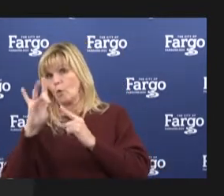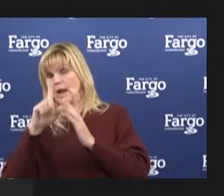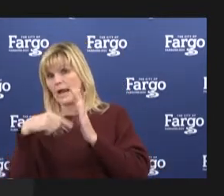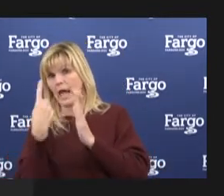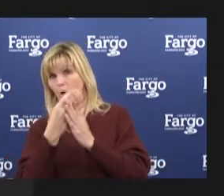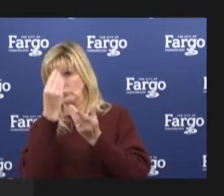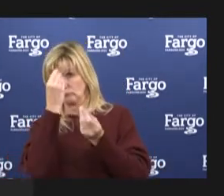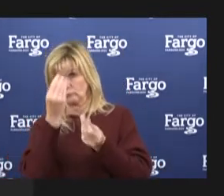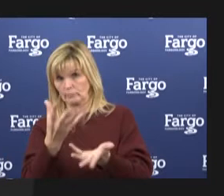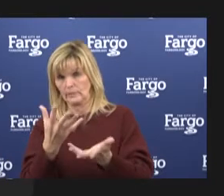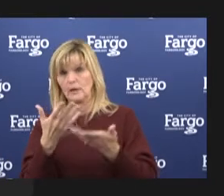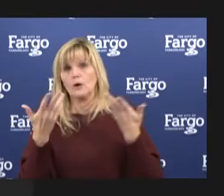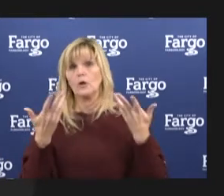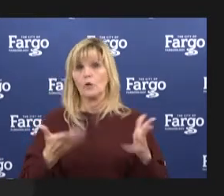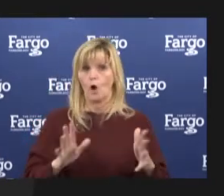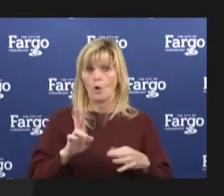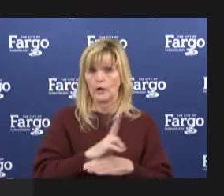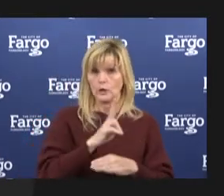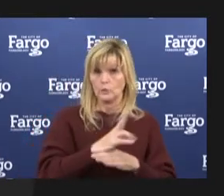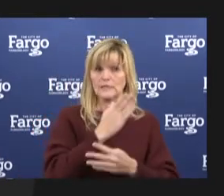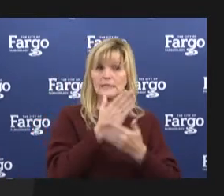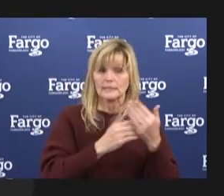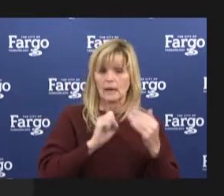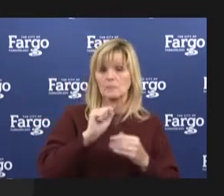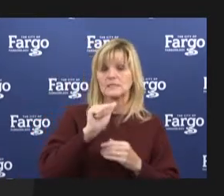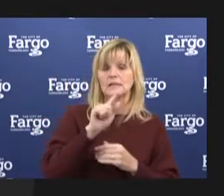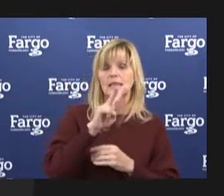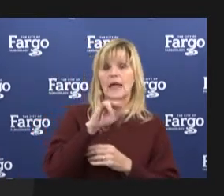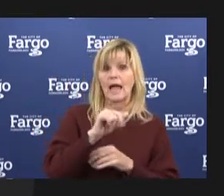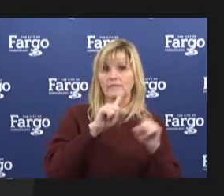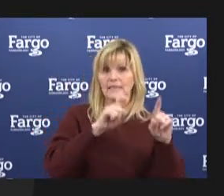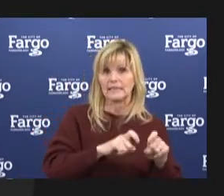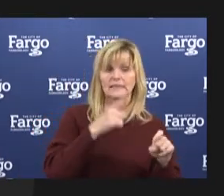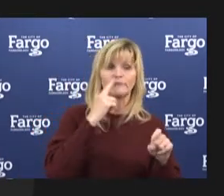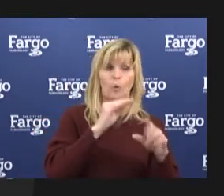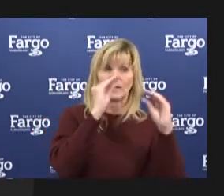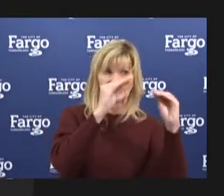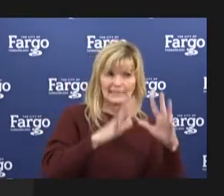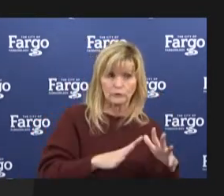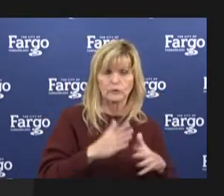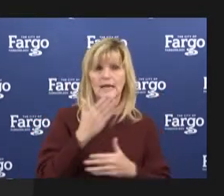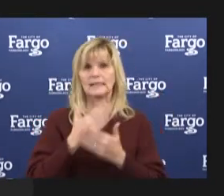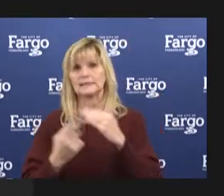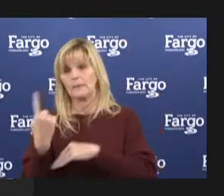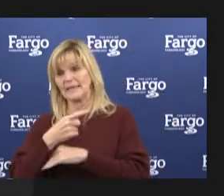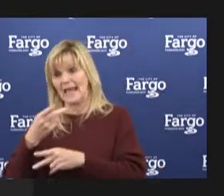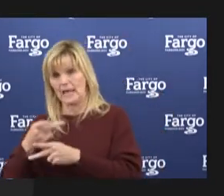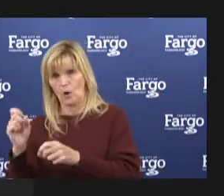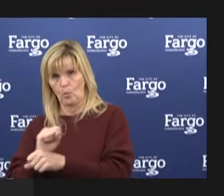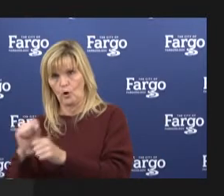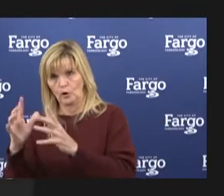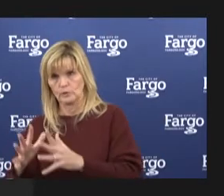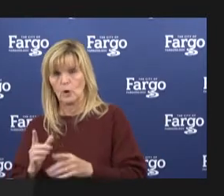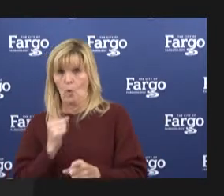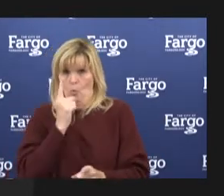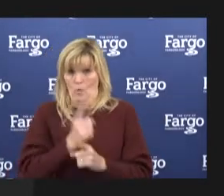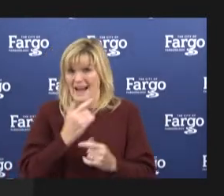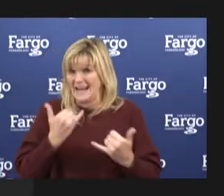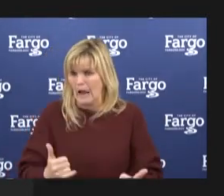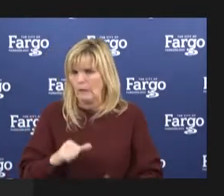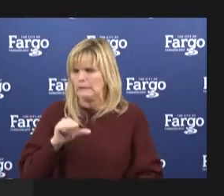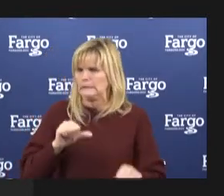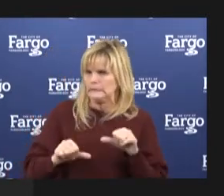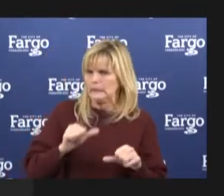They're already using some of the saliva testing for teachers and some childcare workers. We are unsure at this point where